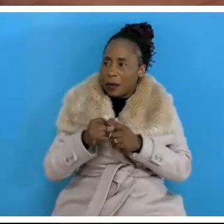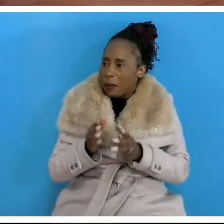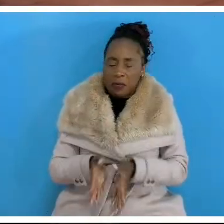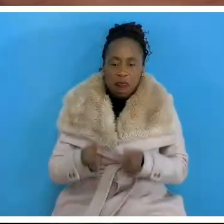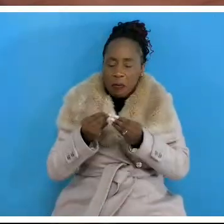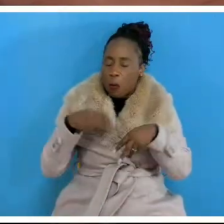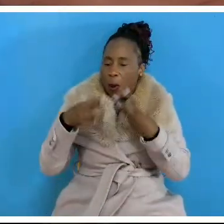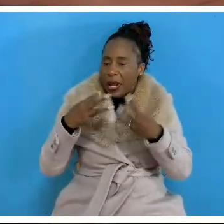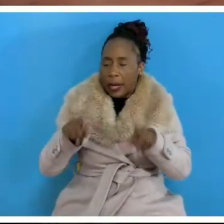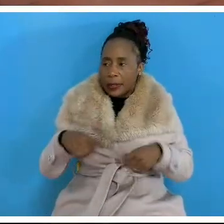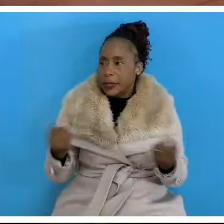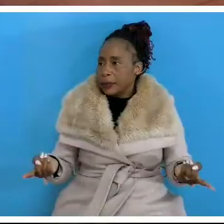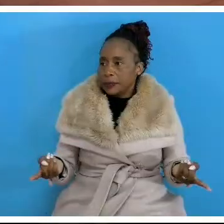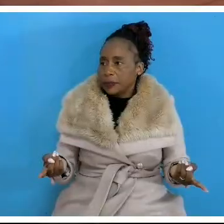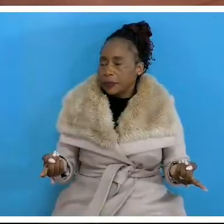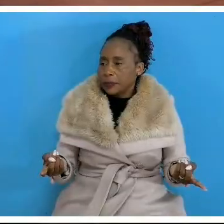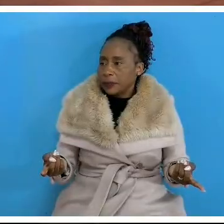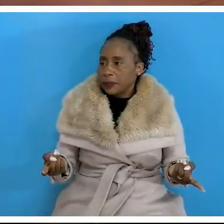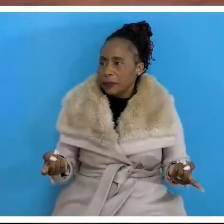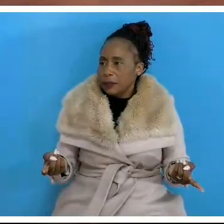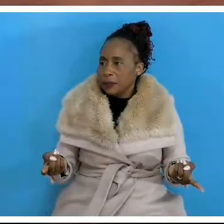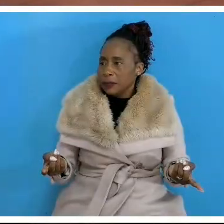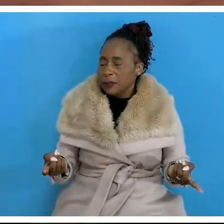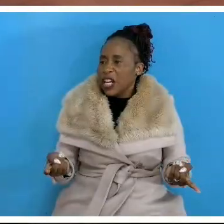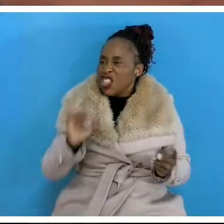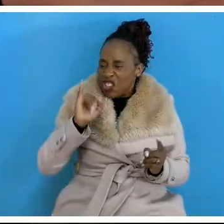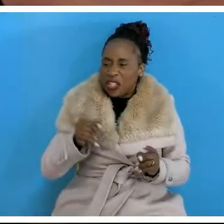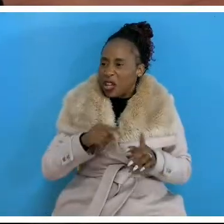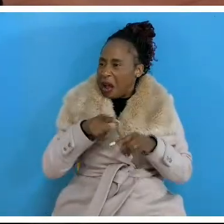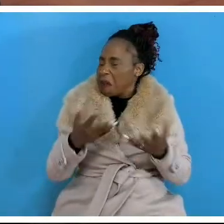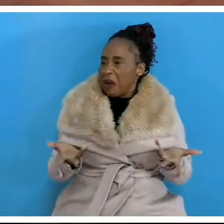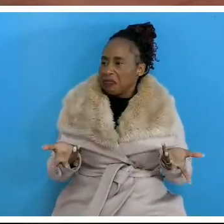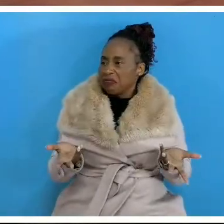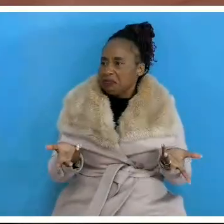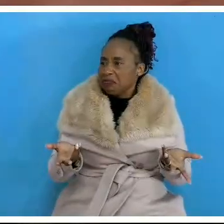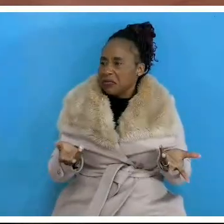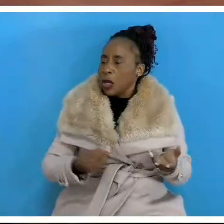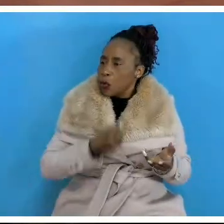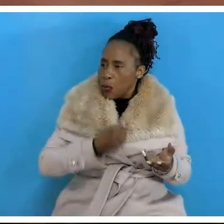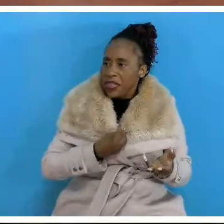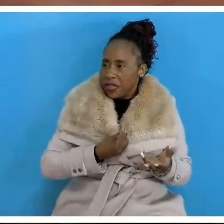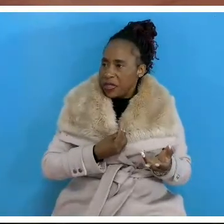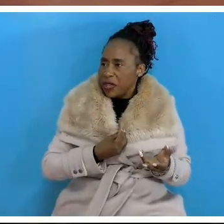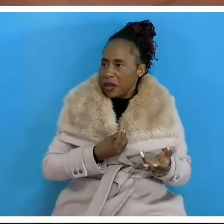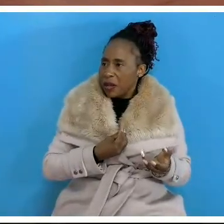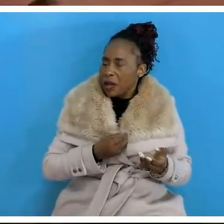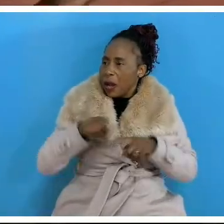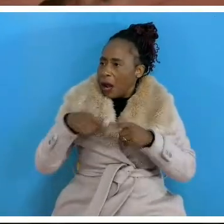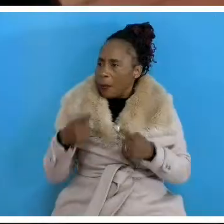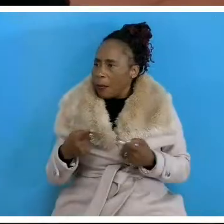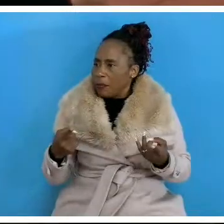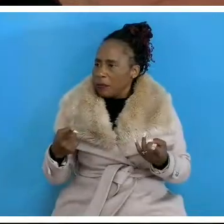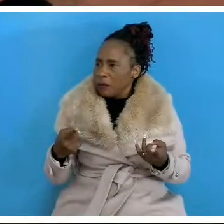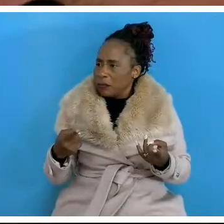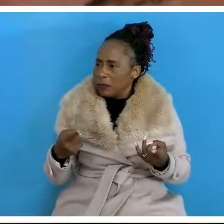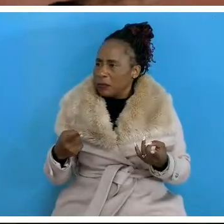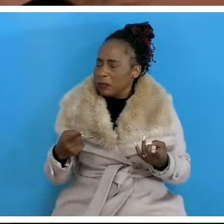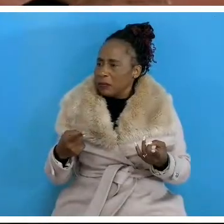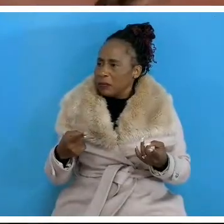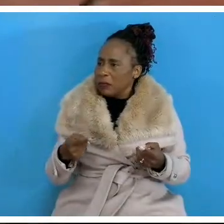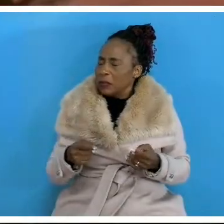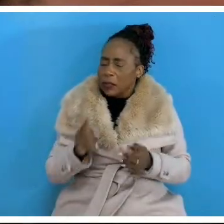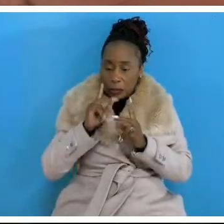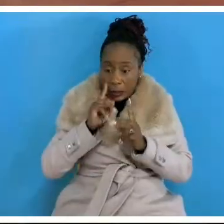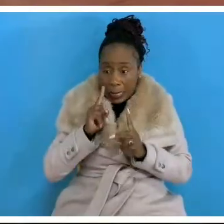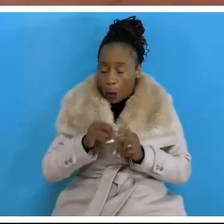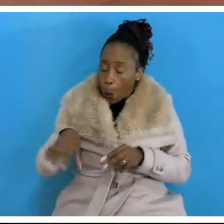work. So it's not just about the youth and about, check all the age